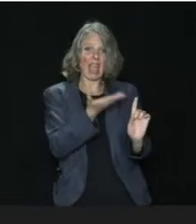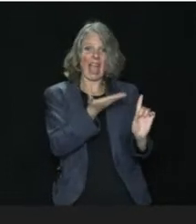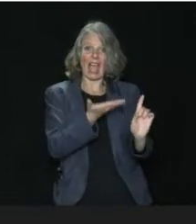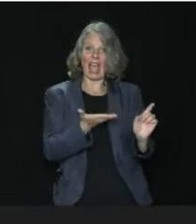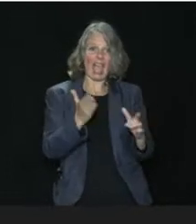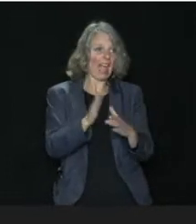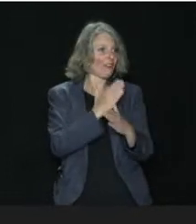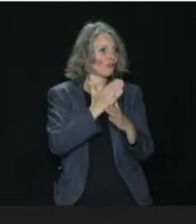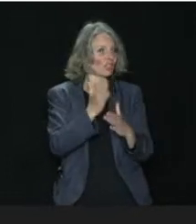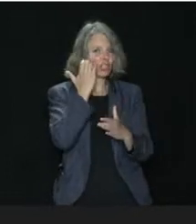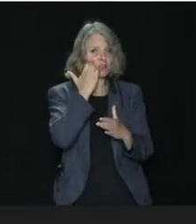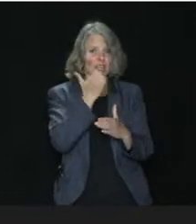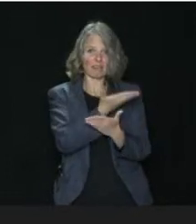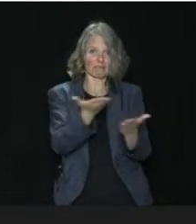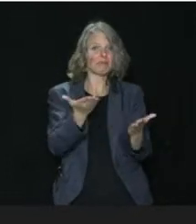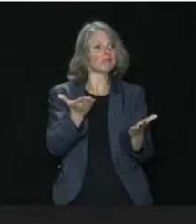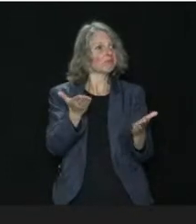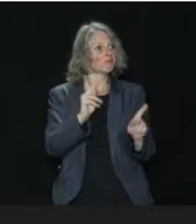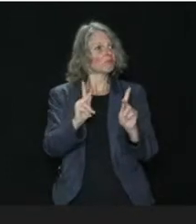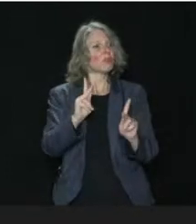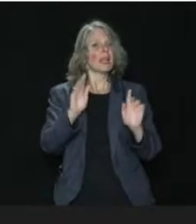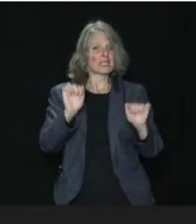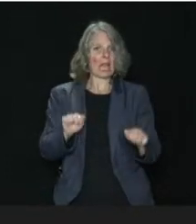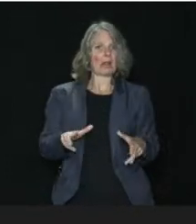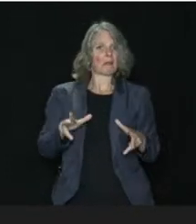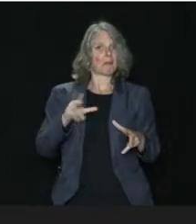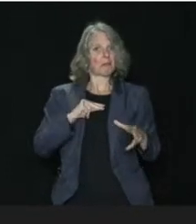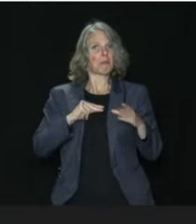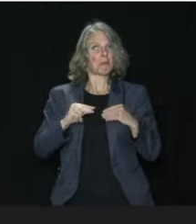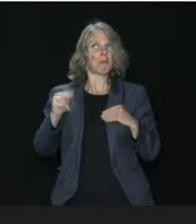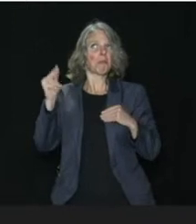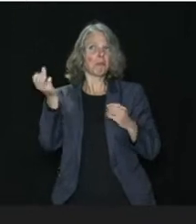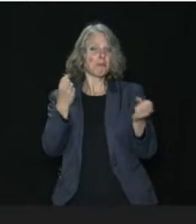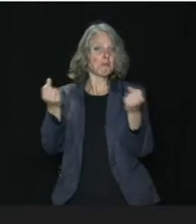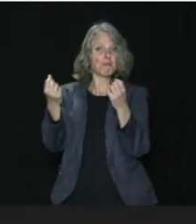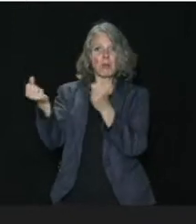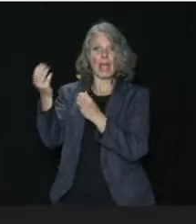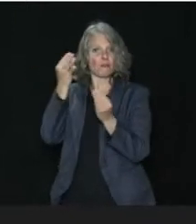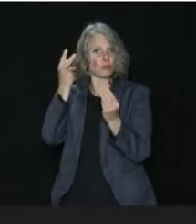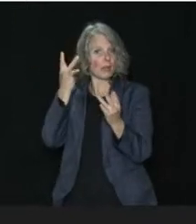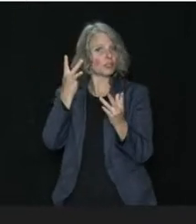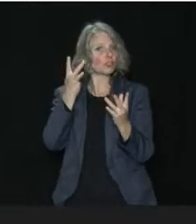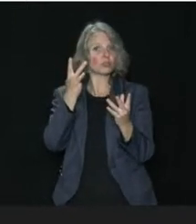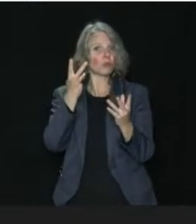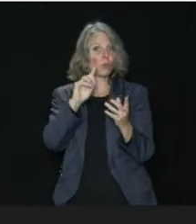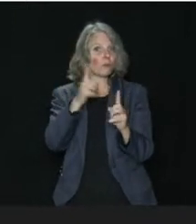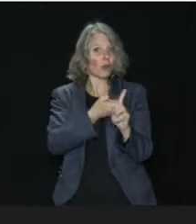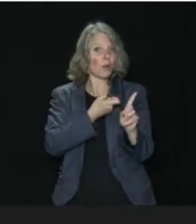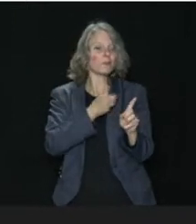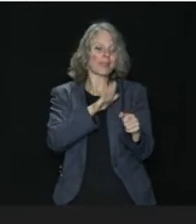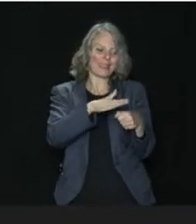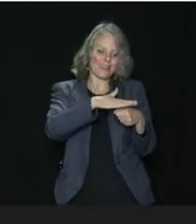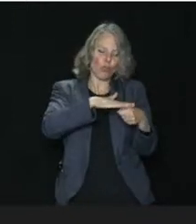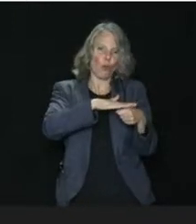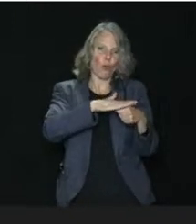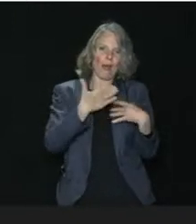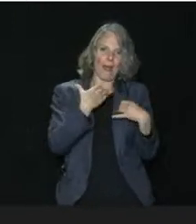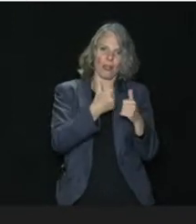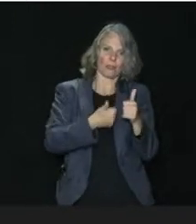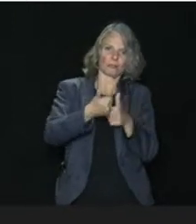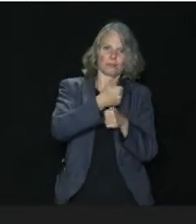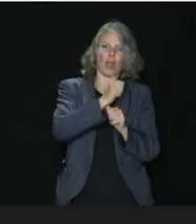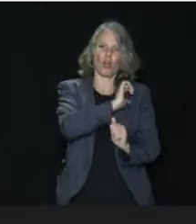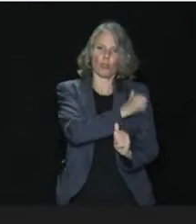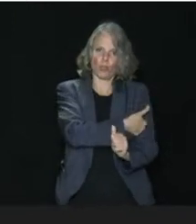can accept credible information according to their local health authorities